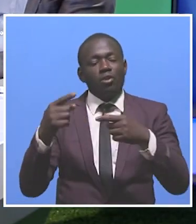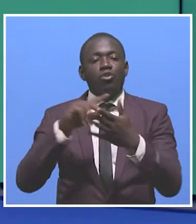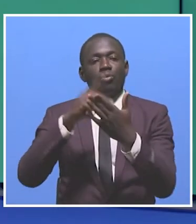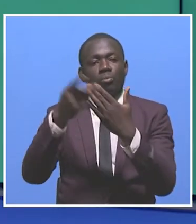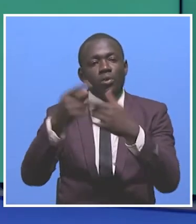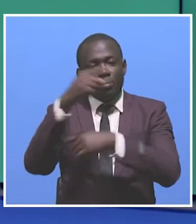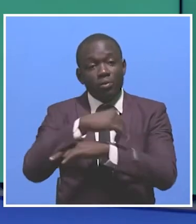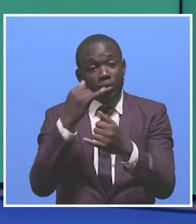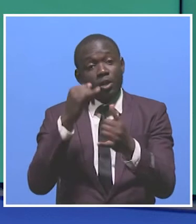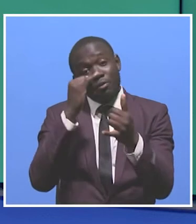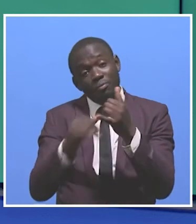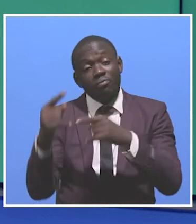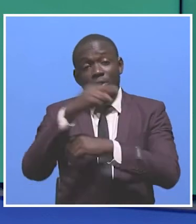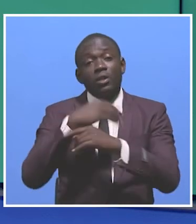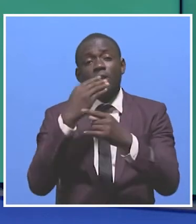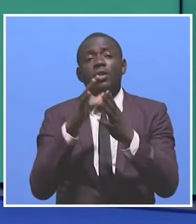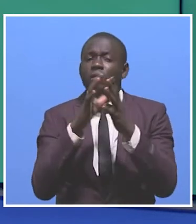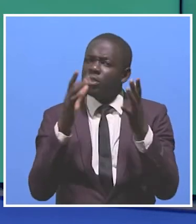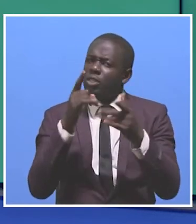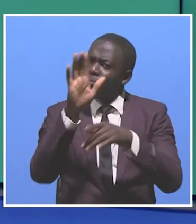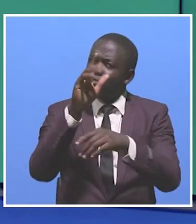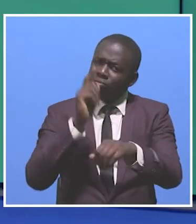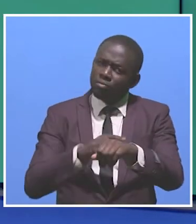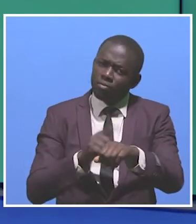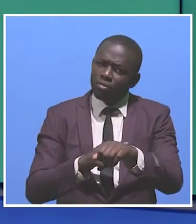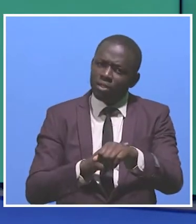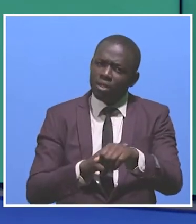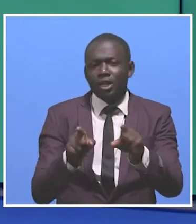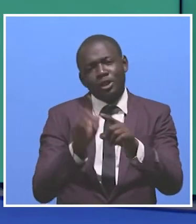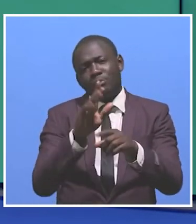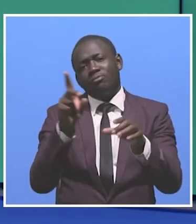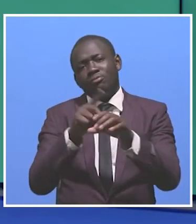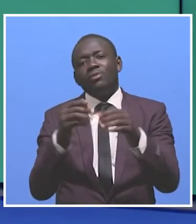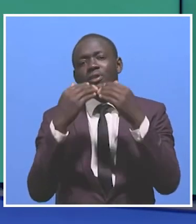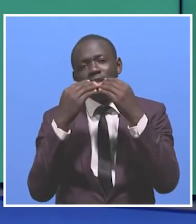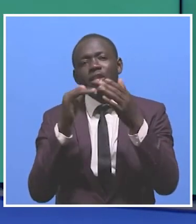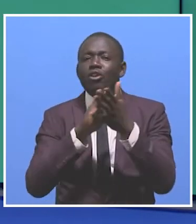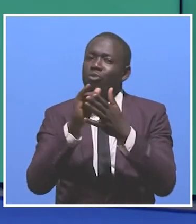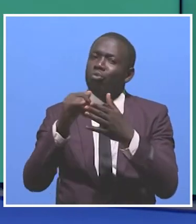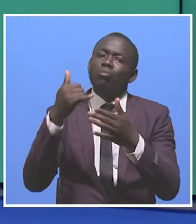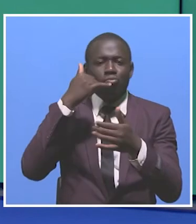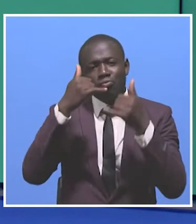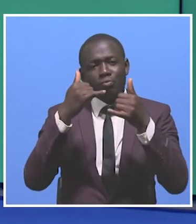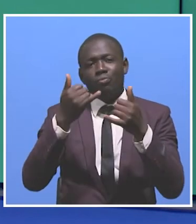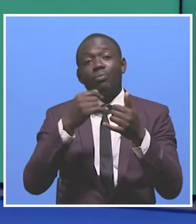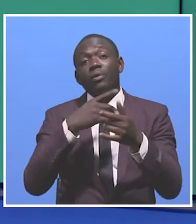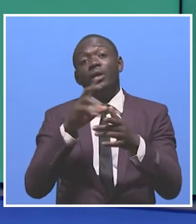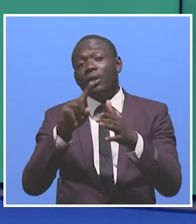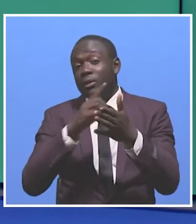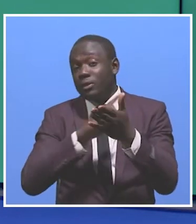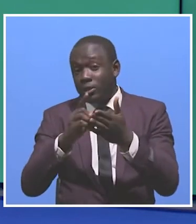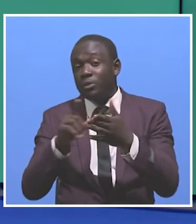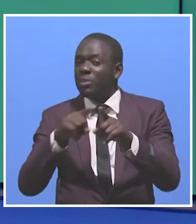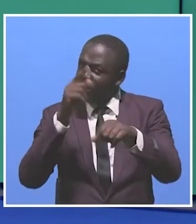is where we wrap it up for today. Thank you so much for your time and also for your participation. For those that called us, be sure to join us next week,